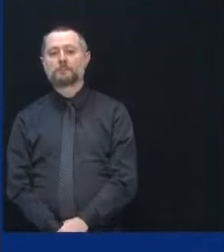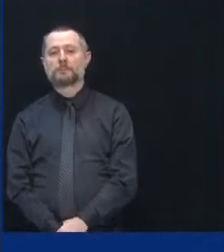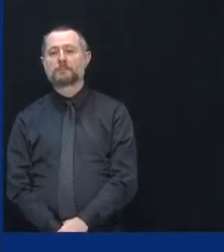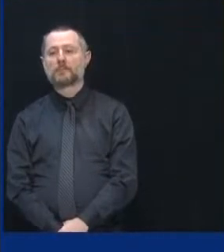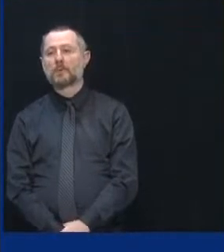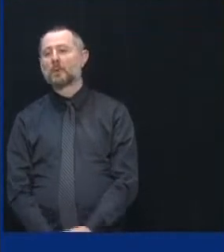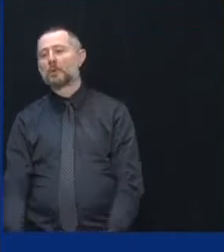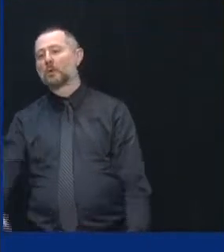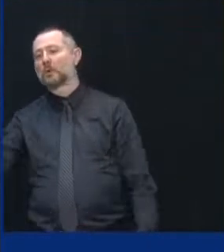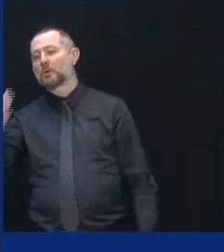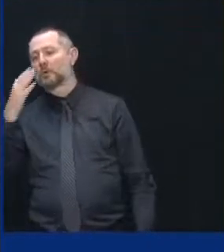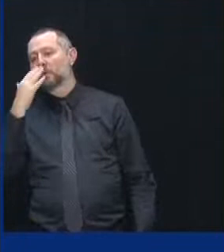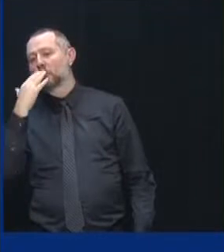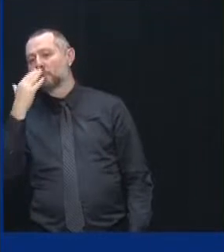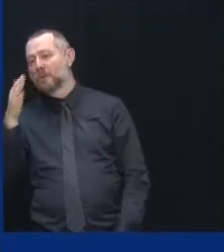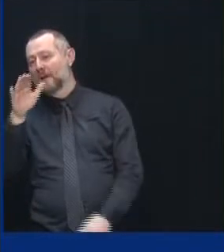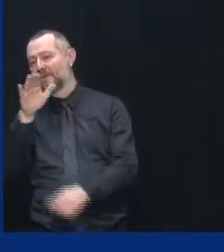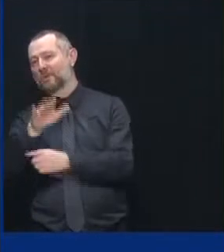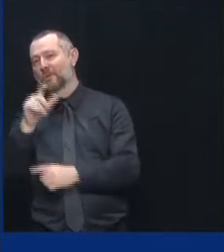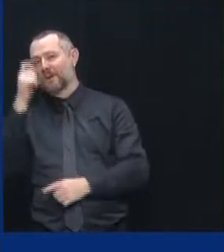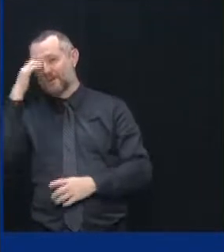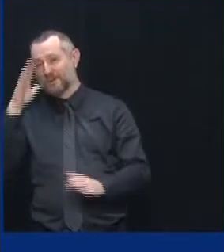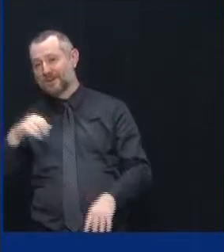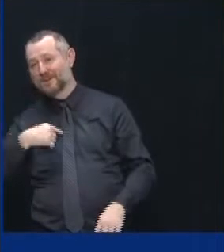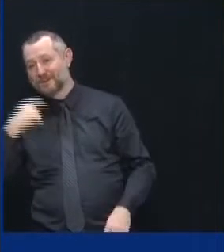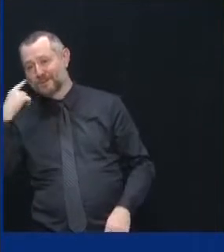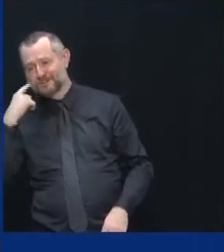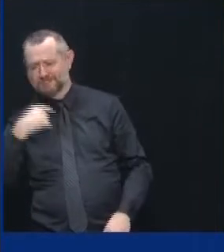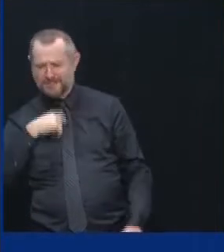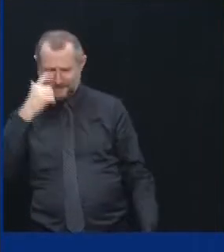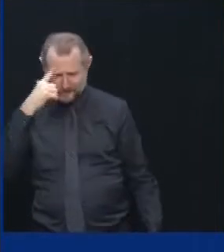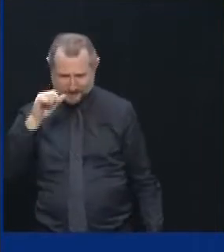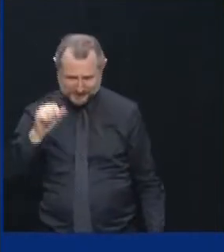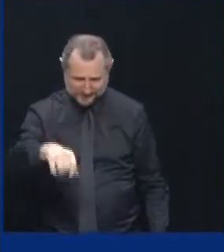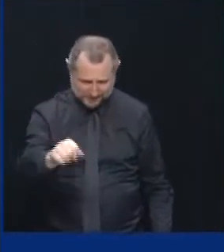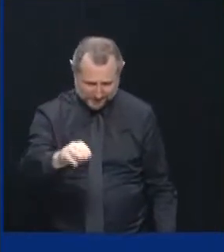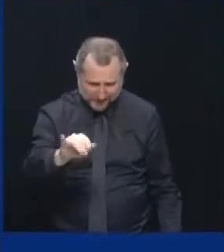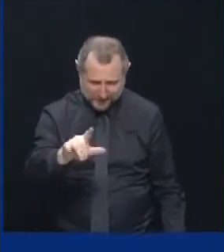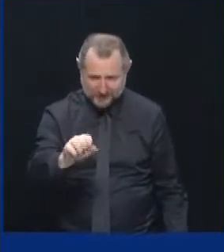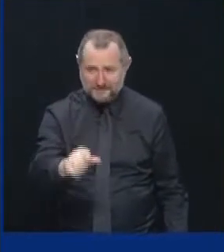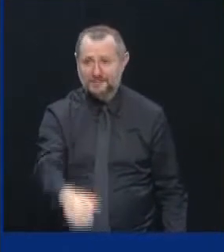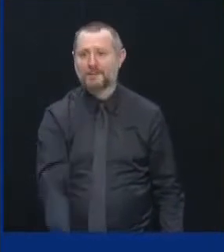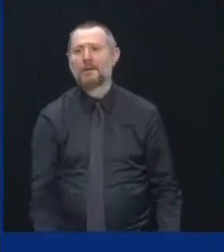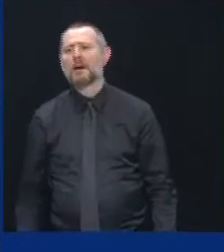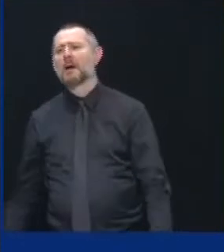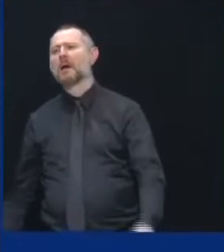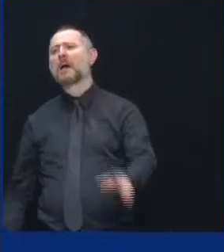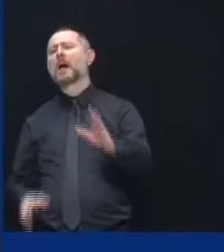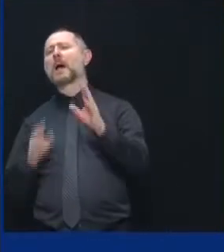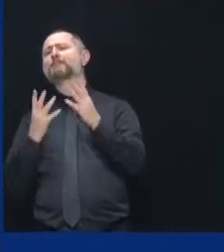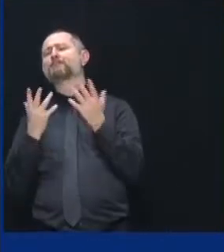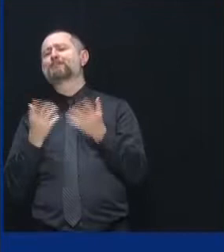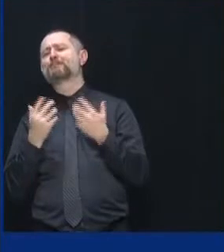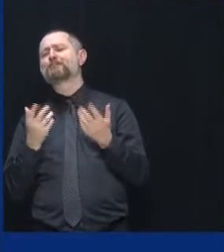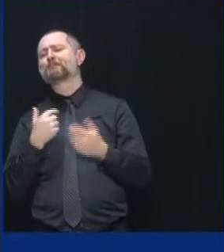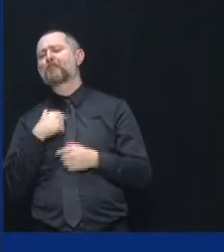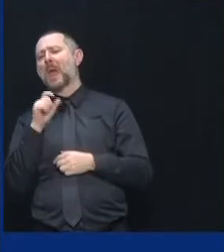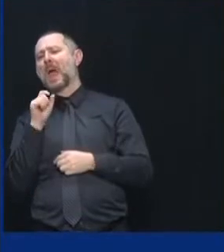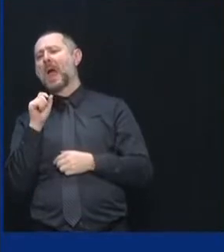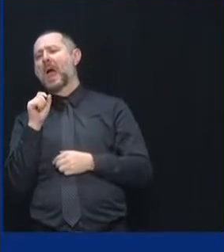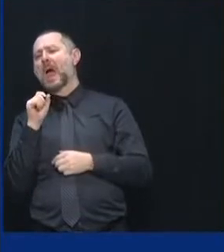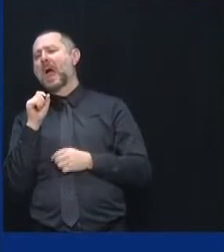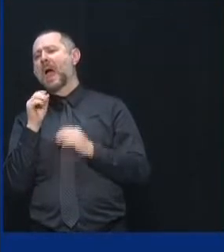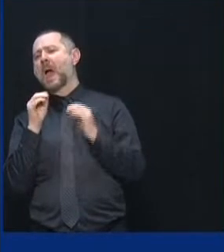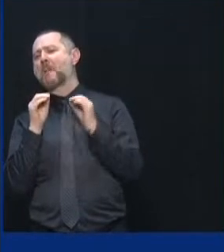Good afternoon, Governor. Can you hear me? Yes, Miles. I wanted to ask sort of to dive deeper into